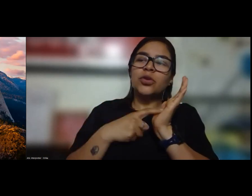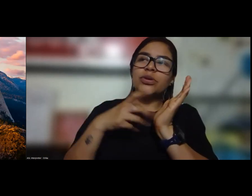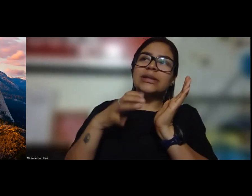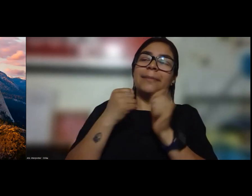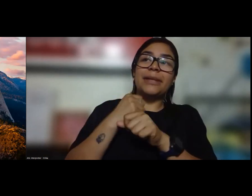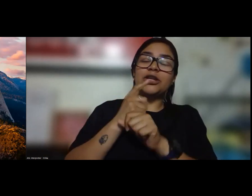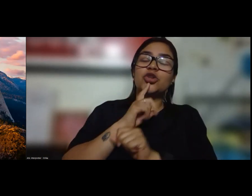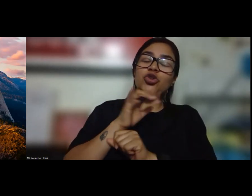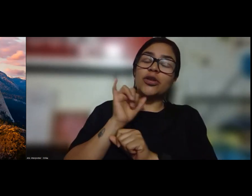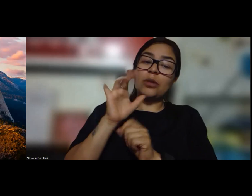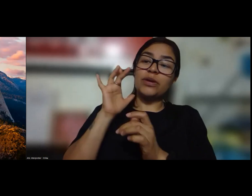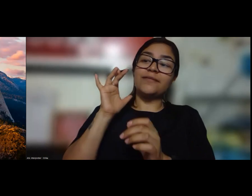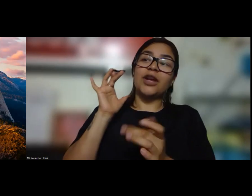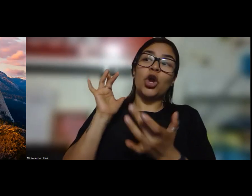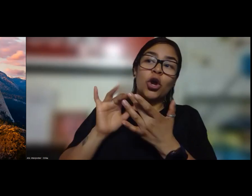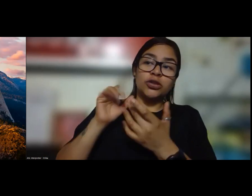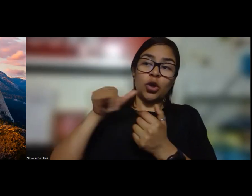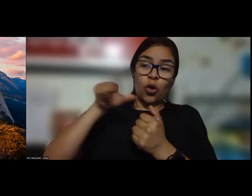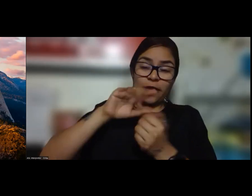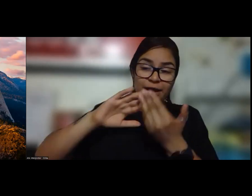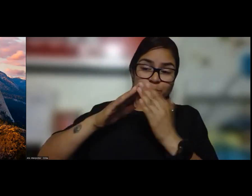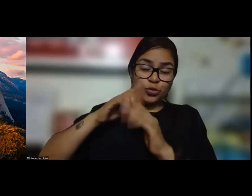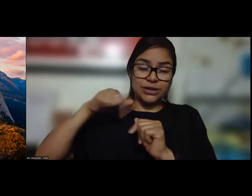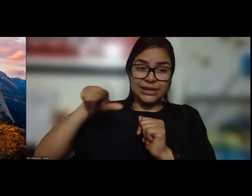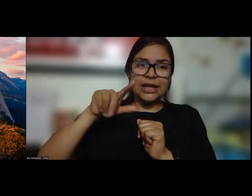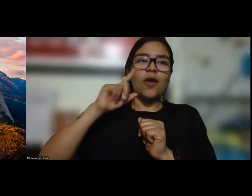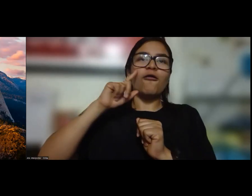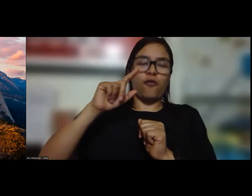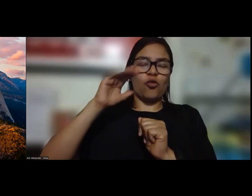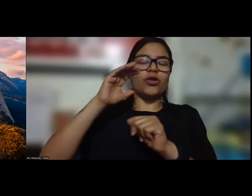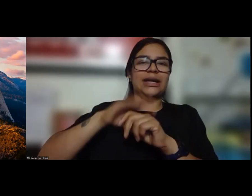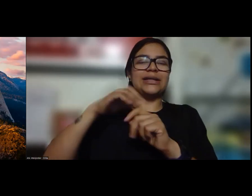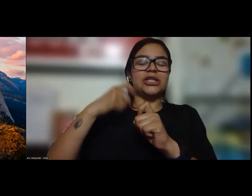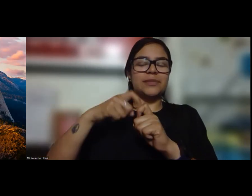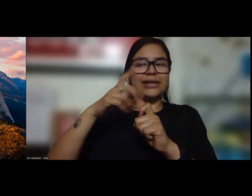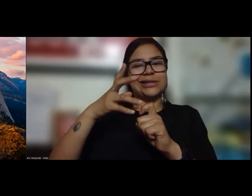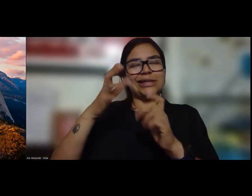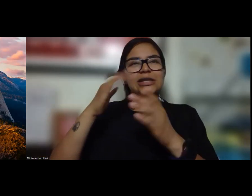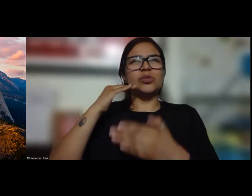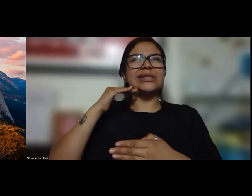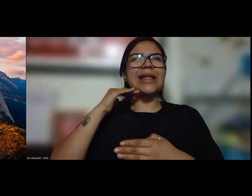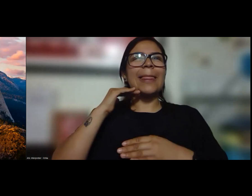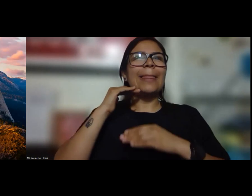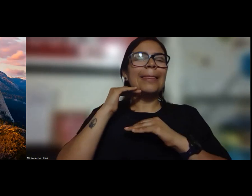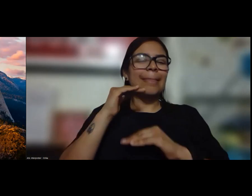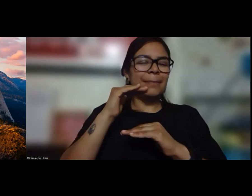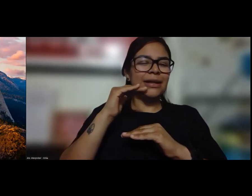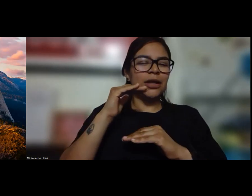sure that we're able to address the needs of all individuals, we did want to be able to, there was a limited amount of